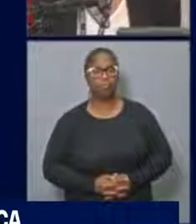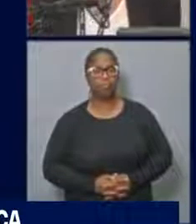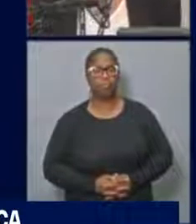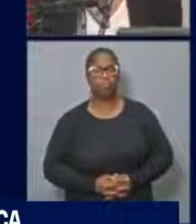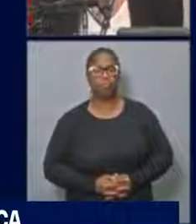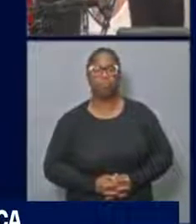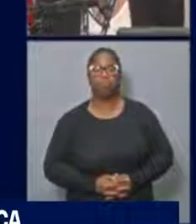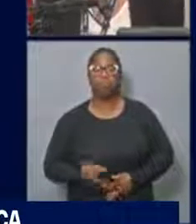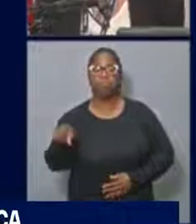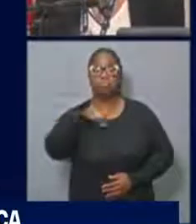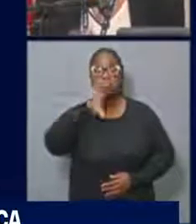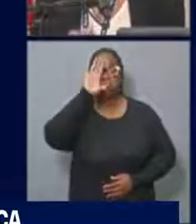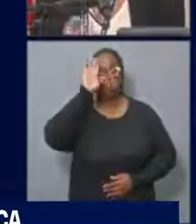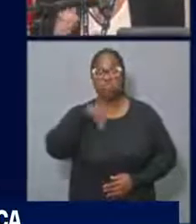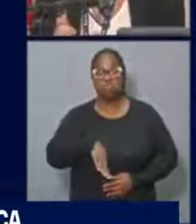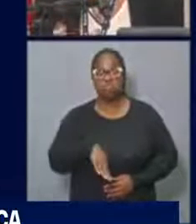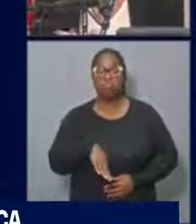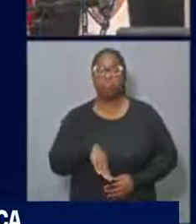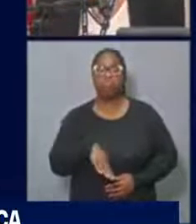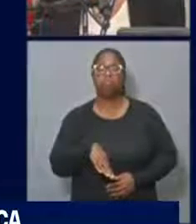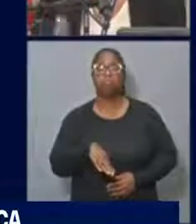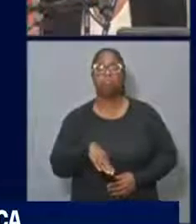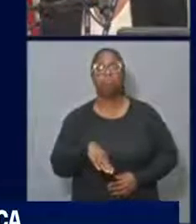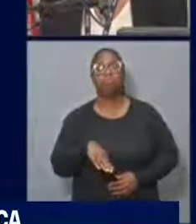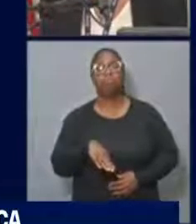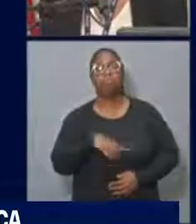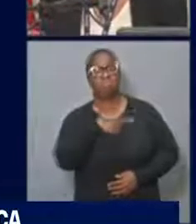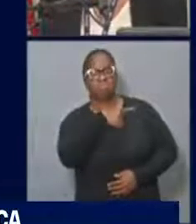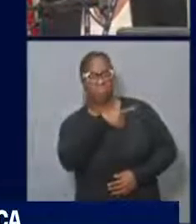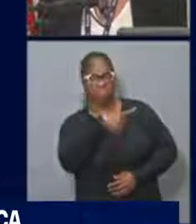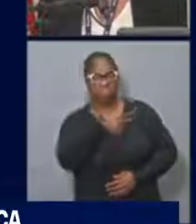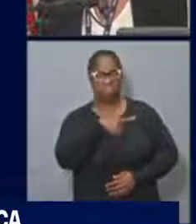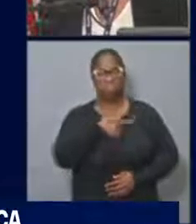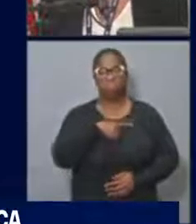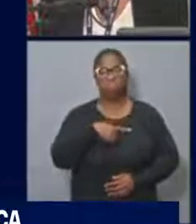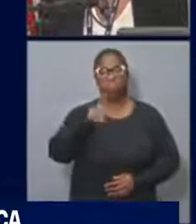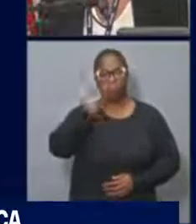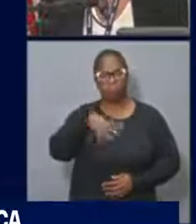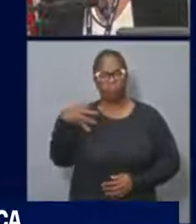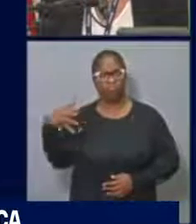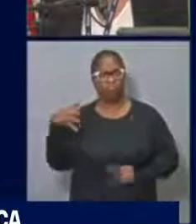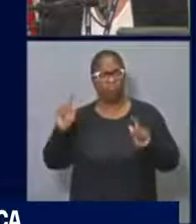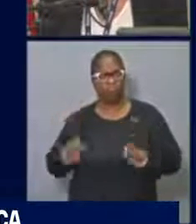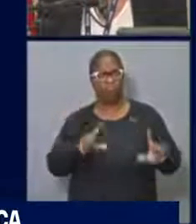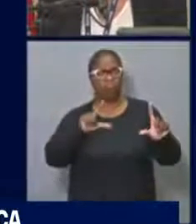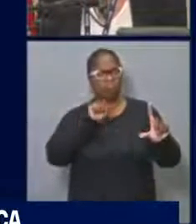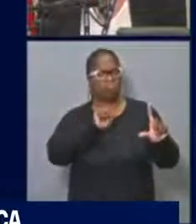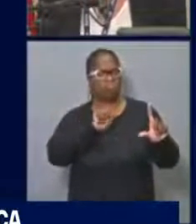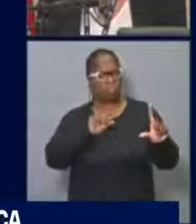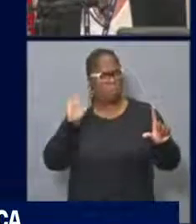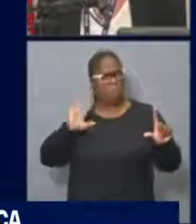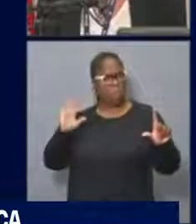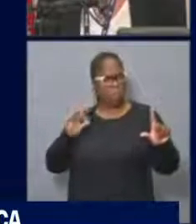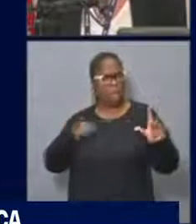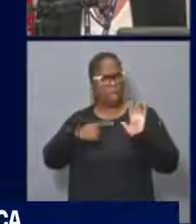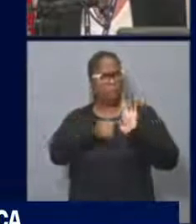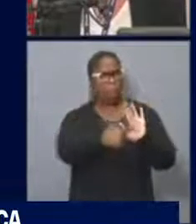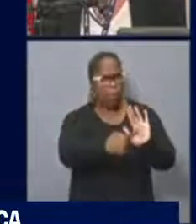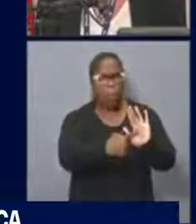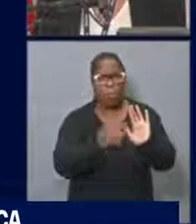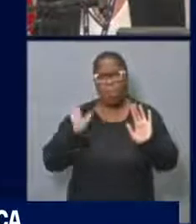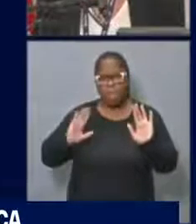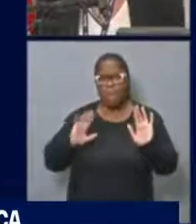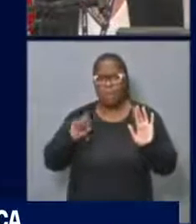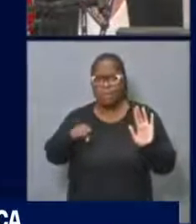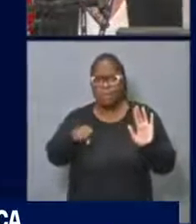As you know, we watch the daily, as you know, this graph, which I've shown before, has a 7-day average of the